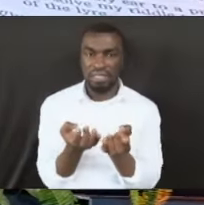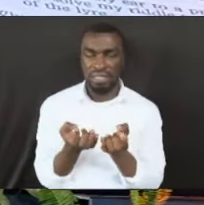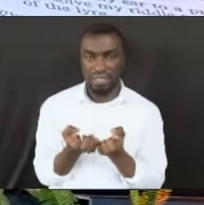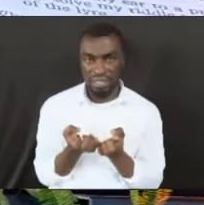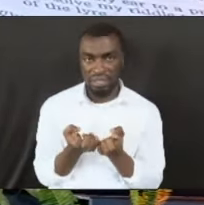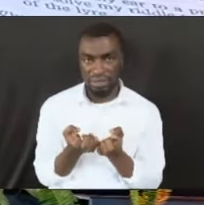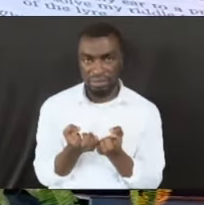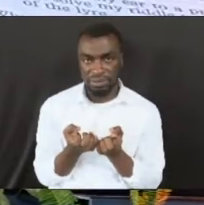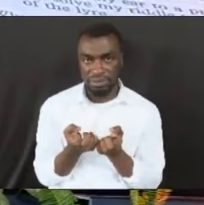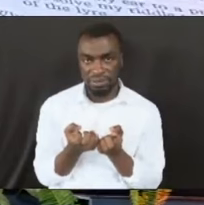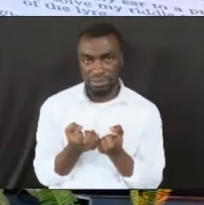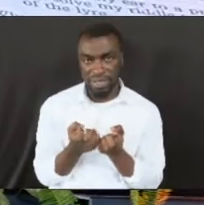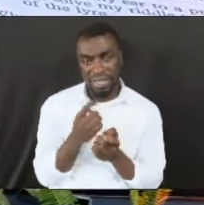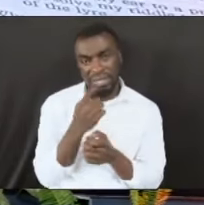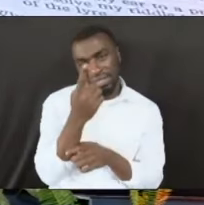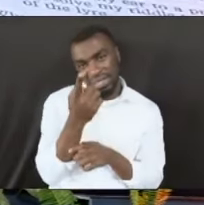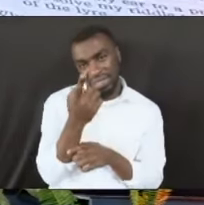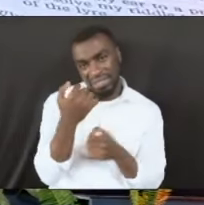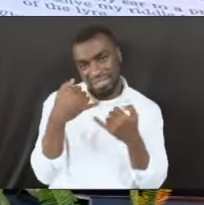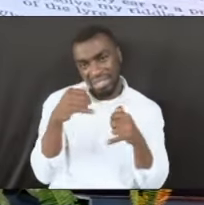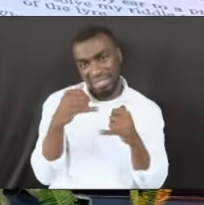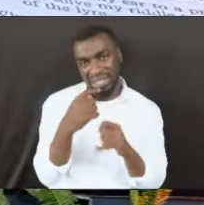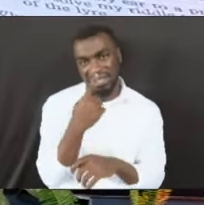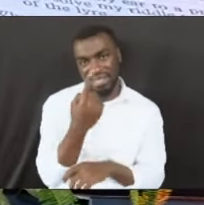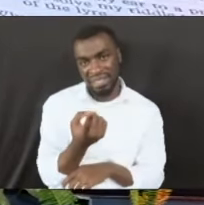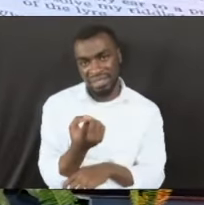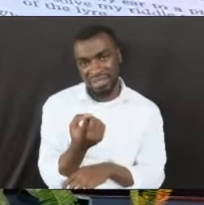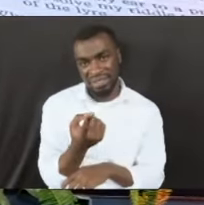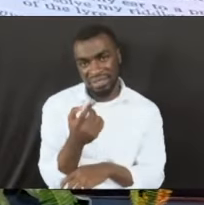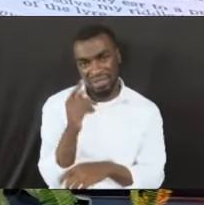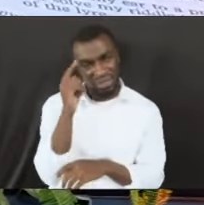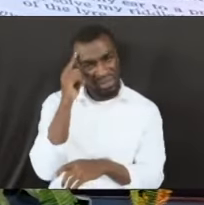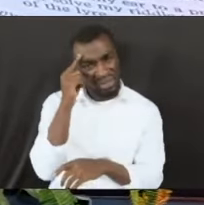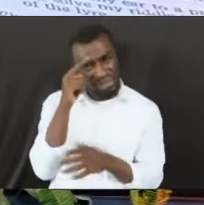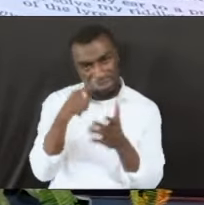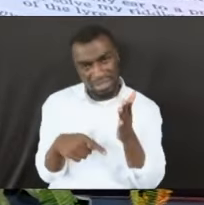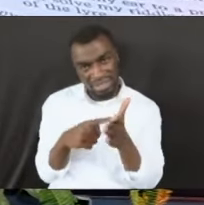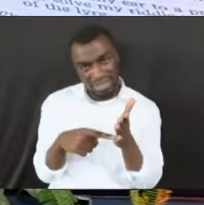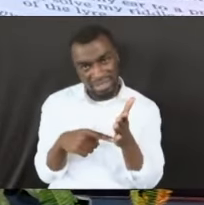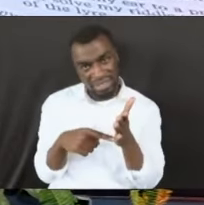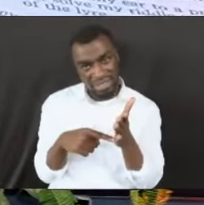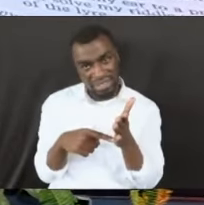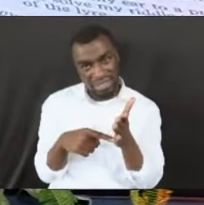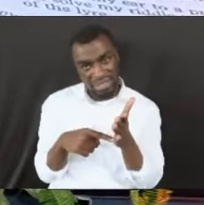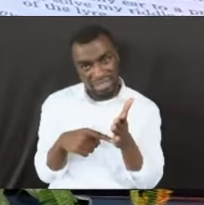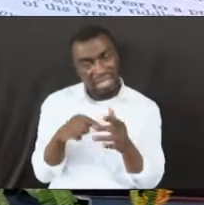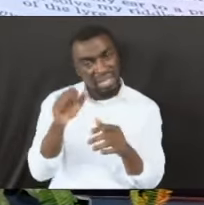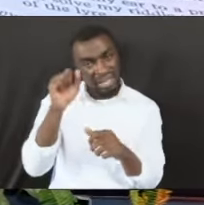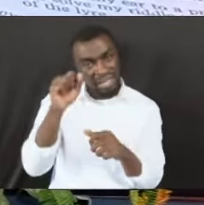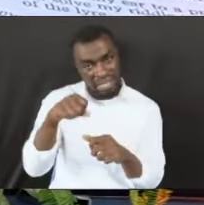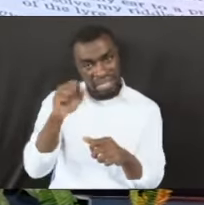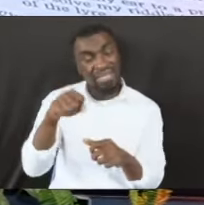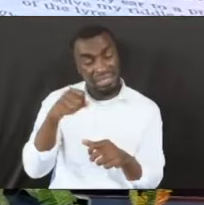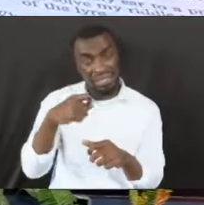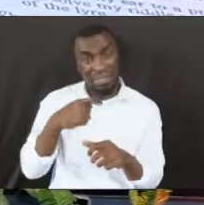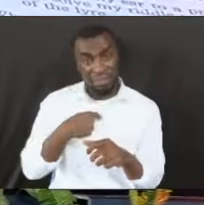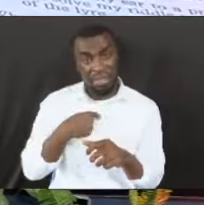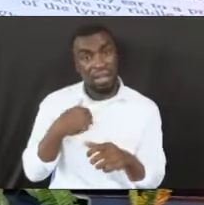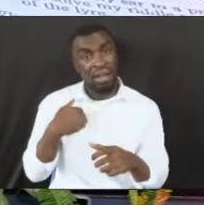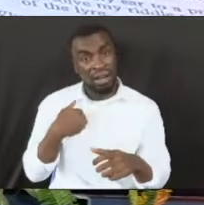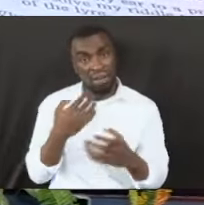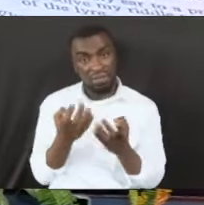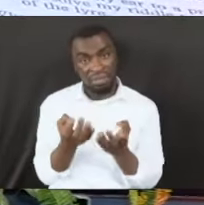I want you to guess. What do you think my need was? Yes, yes. So as I said, I have a need. Somebody